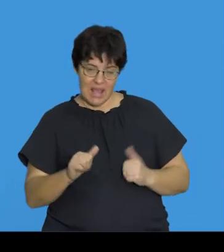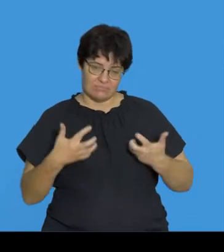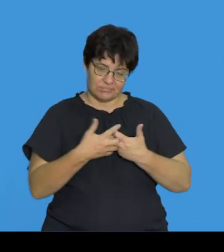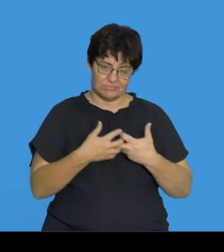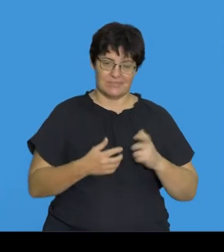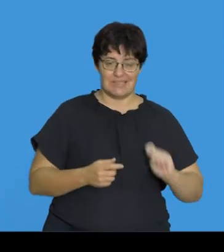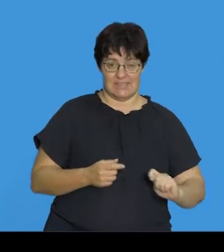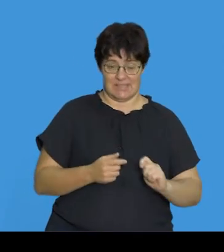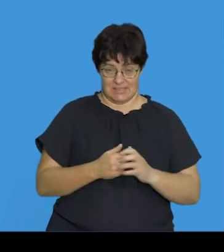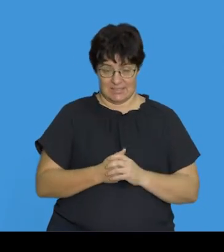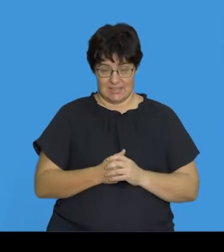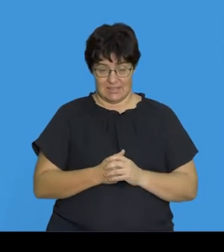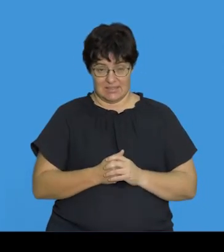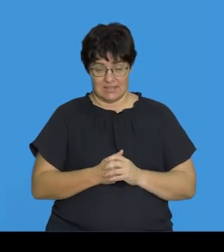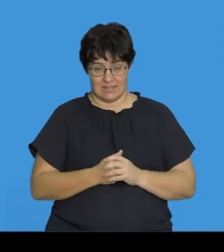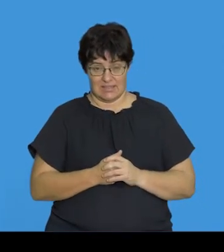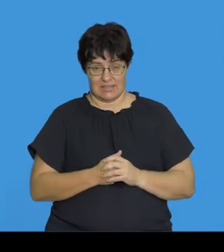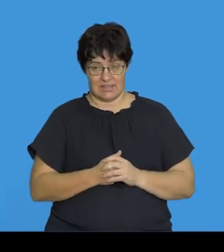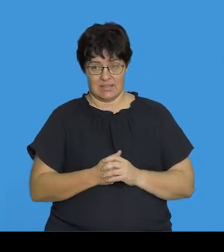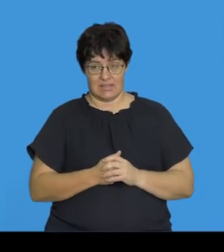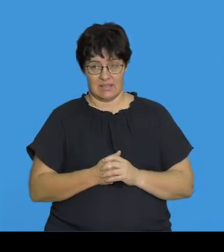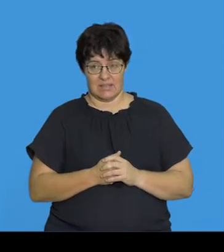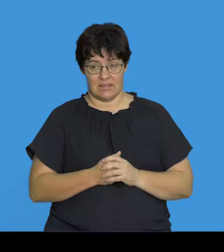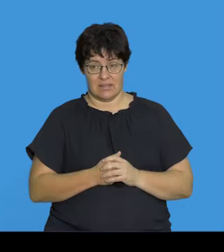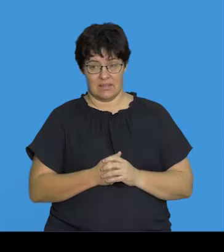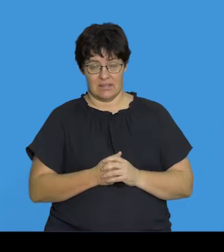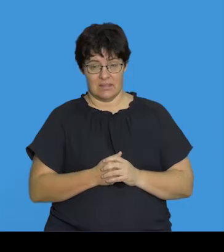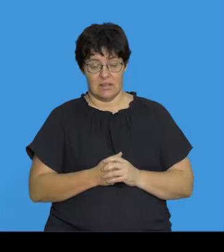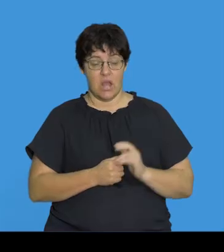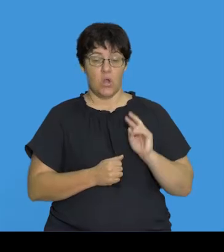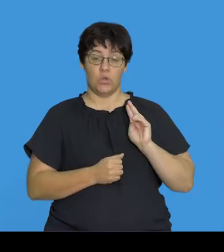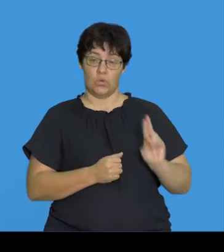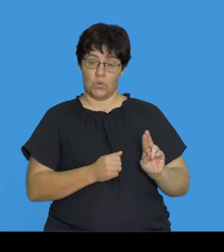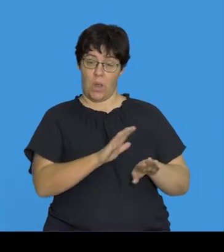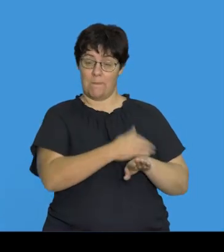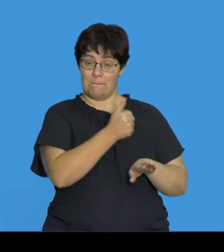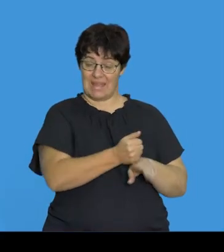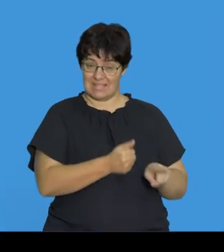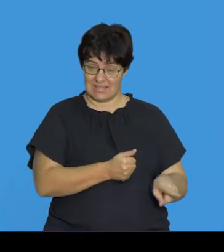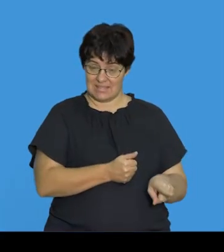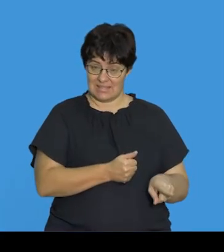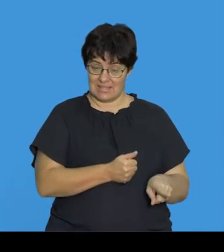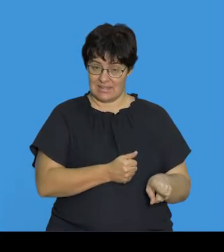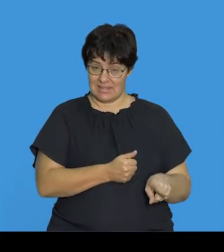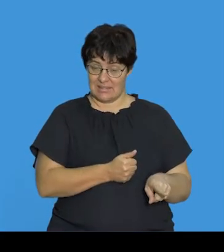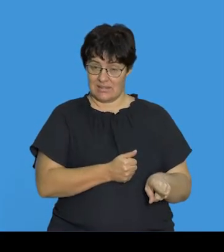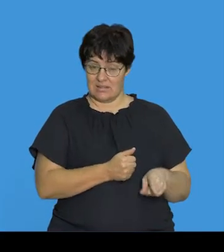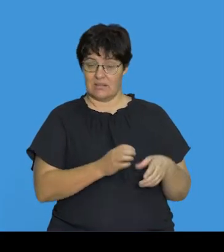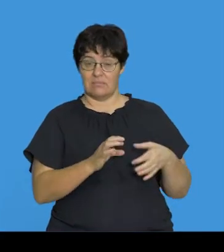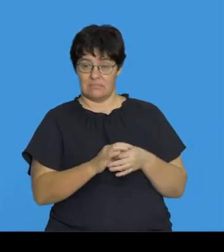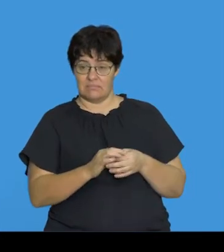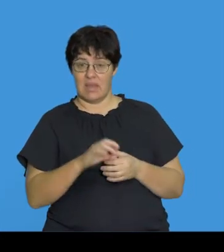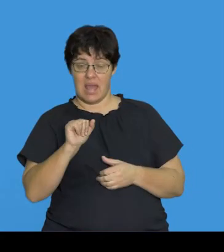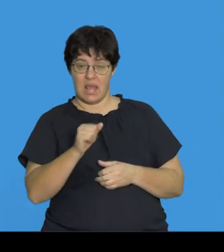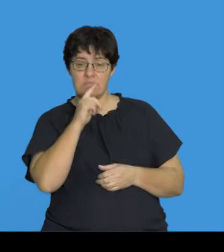pairs with thymine, and very interesting is that the uracil base pairs with adenine, and we see